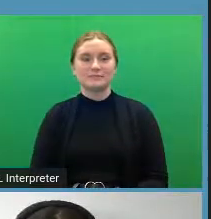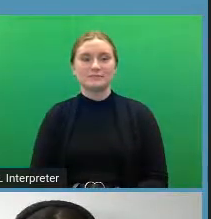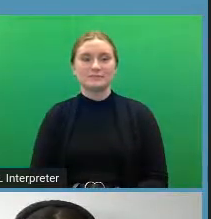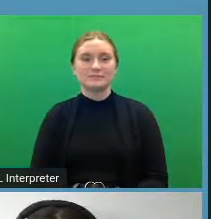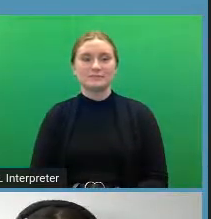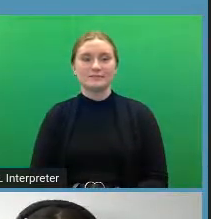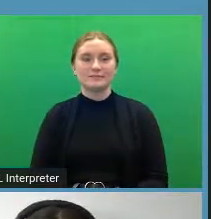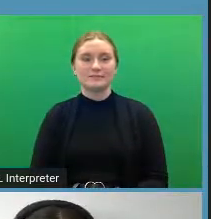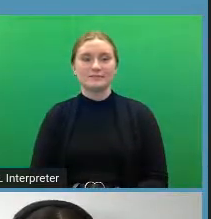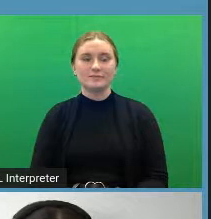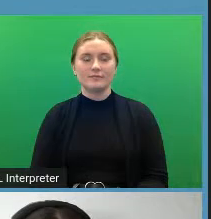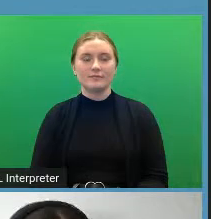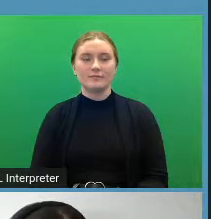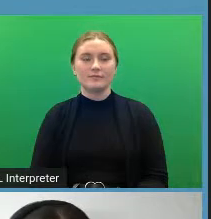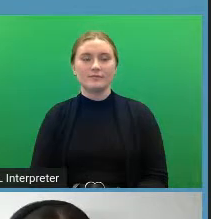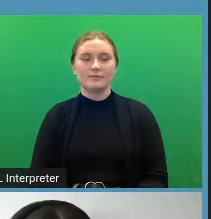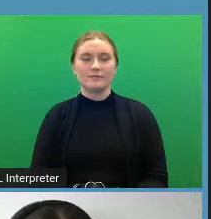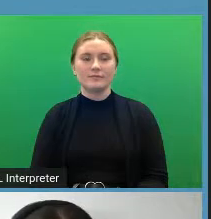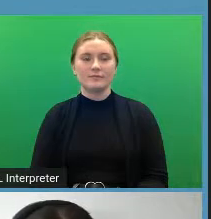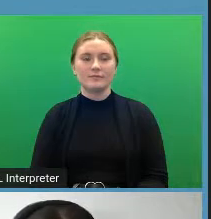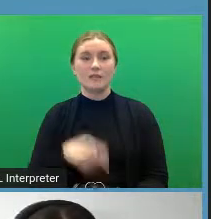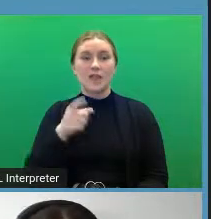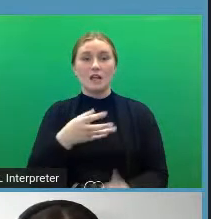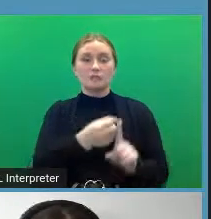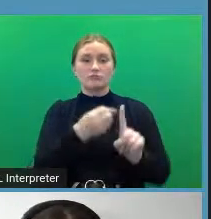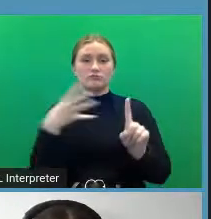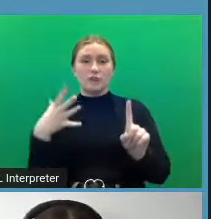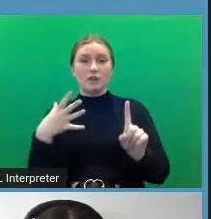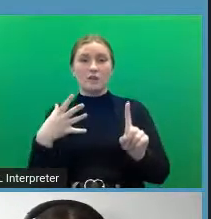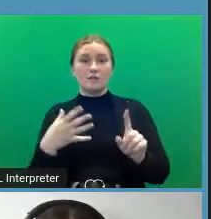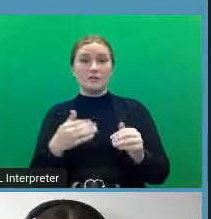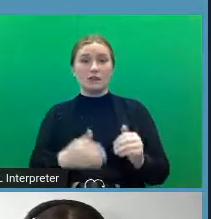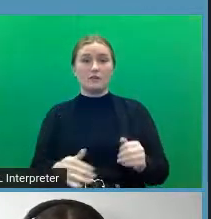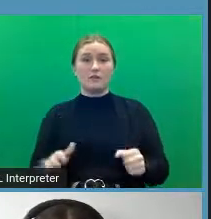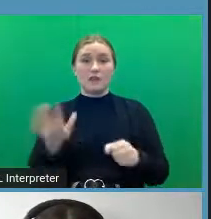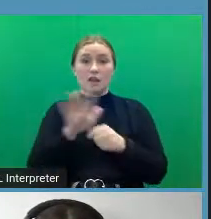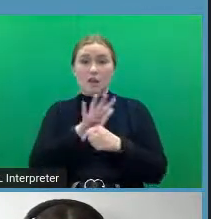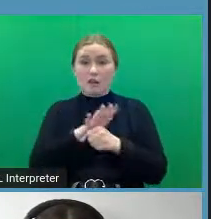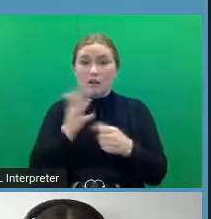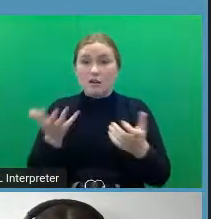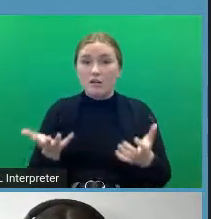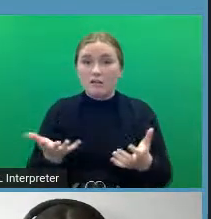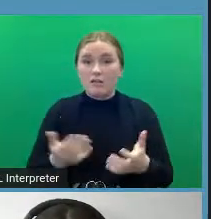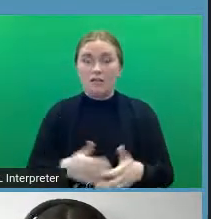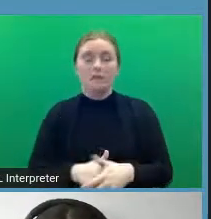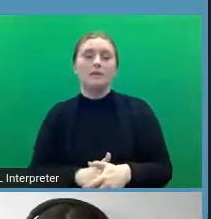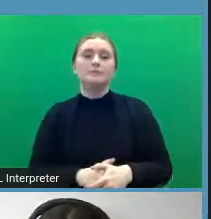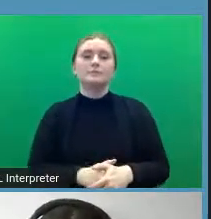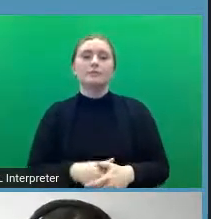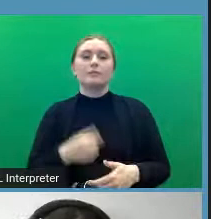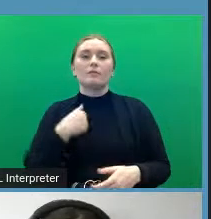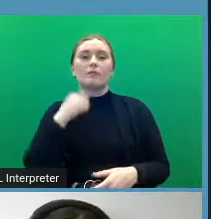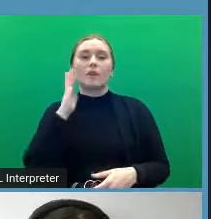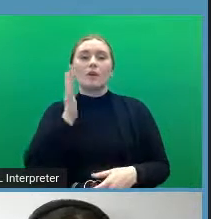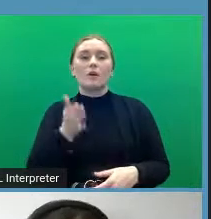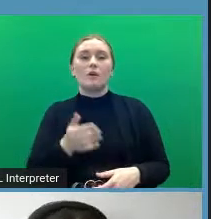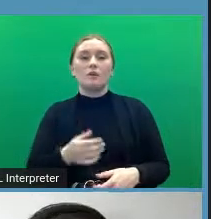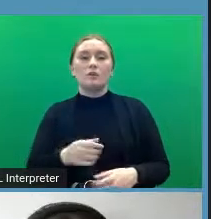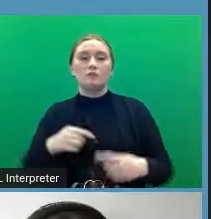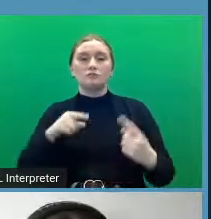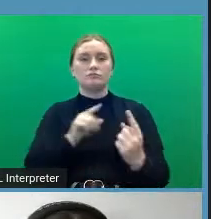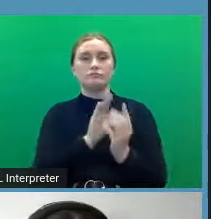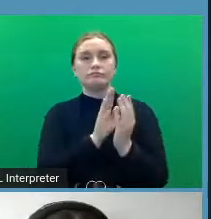that I can get a sense of, is it descriptive enough? I then will approach it from